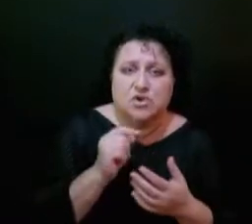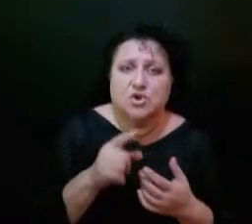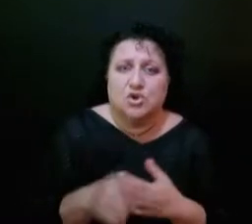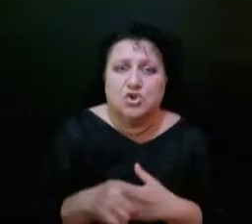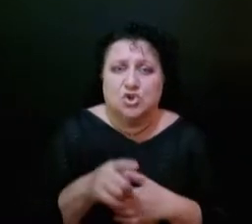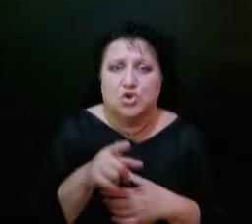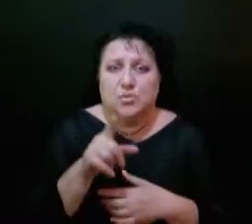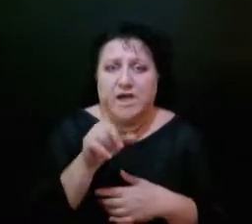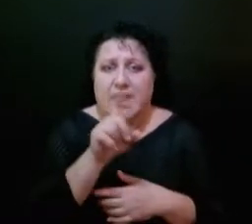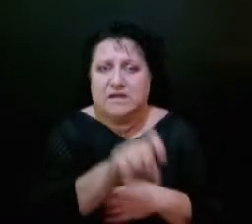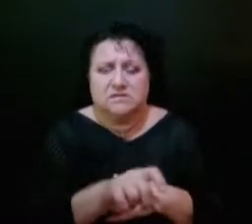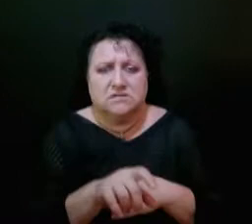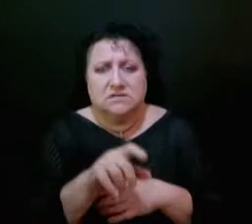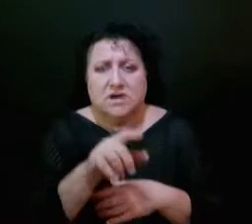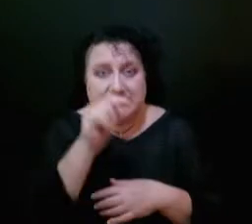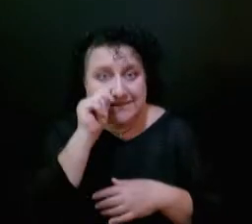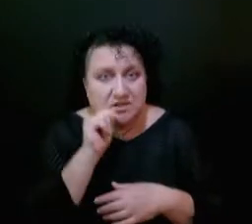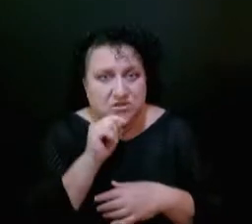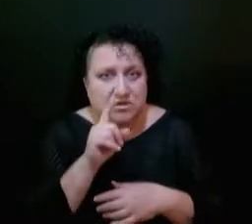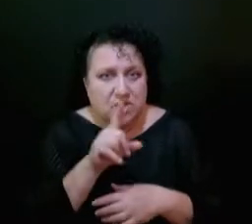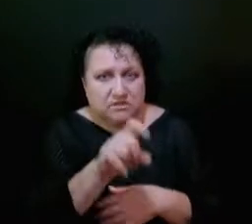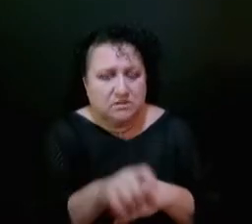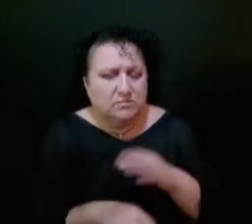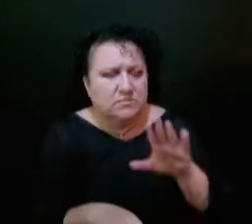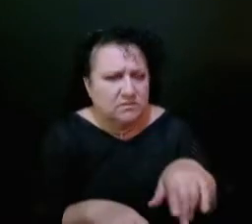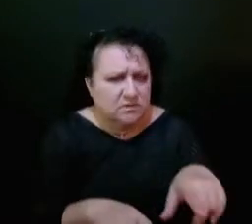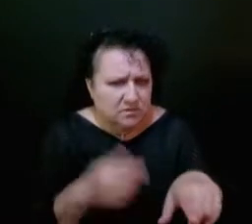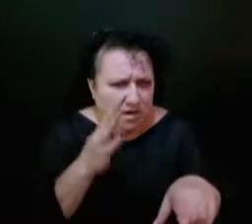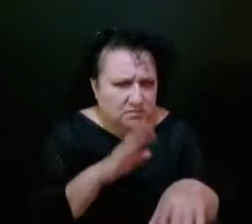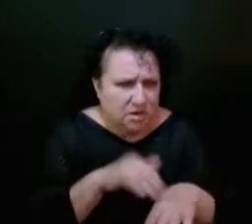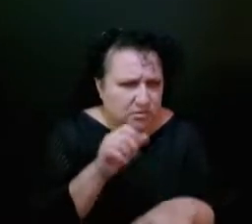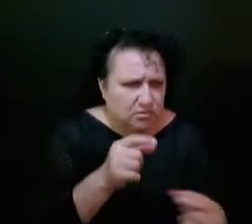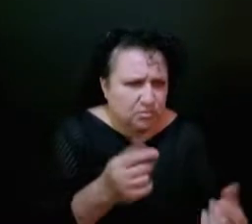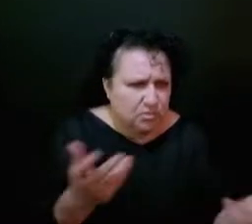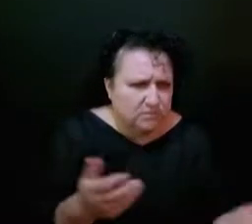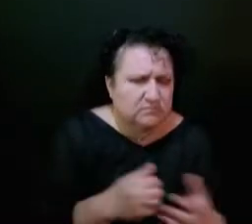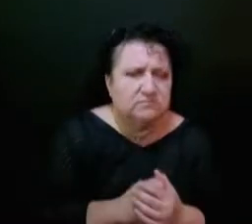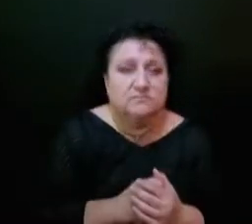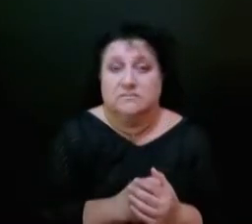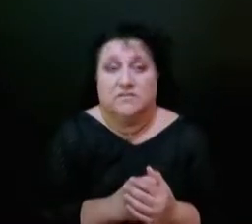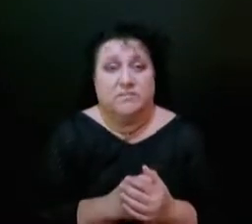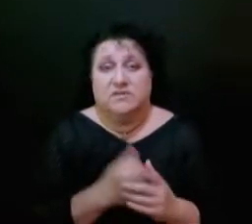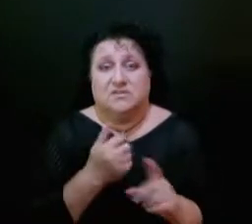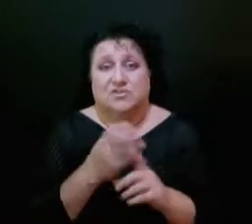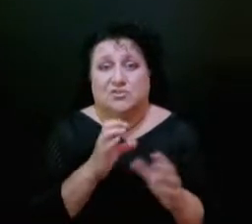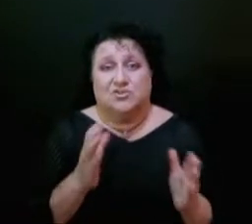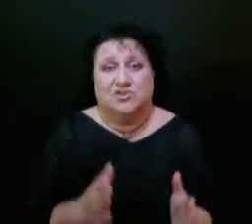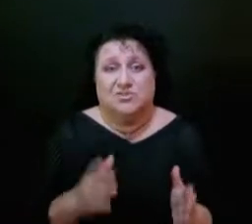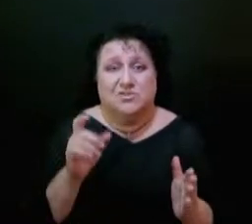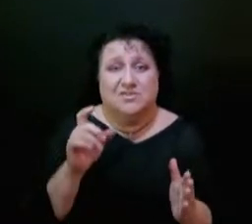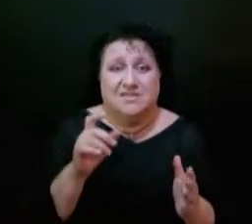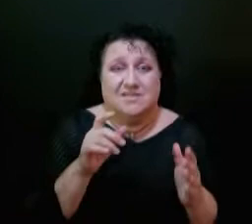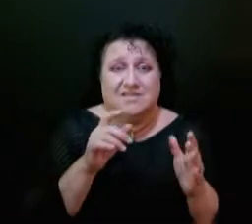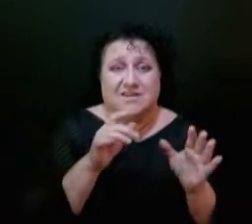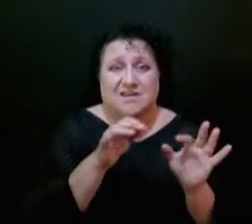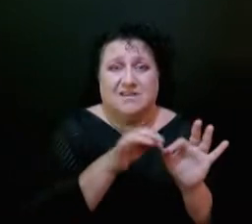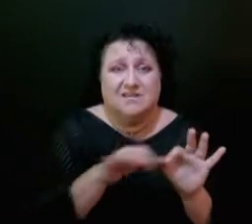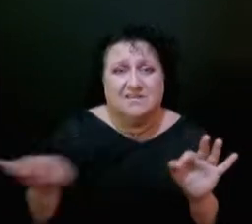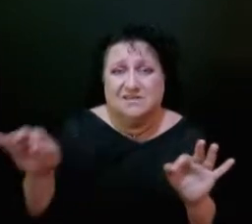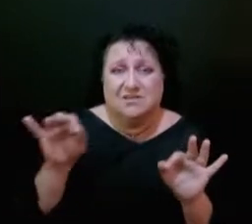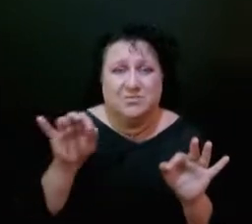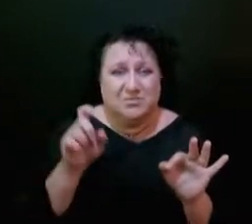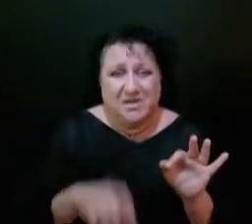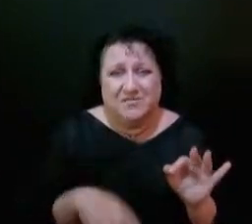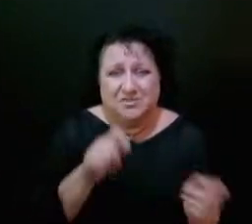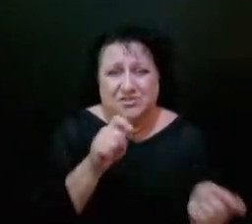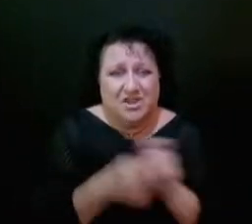do? Ask your children, what has God called you to do? As Christians, we have to change the language. Not what you want to be when